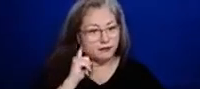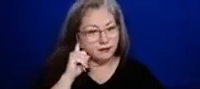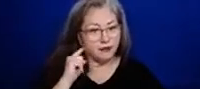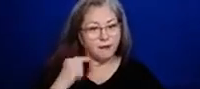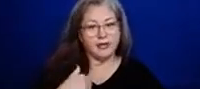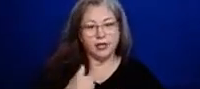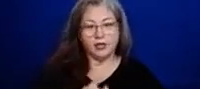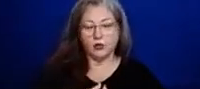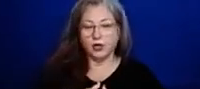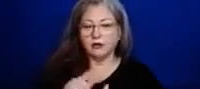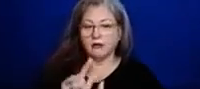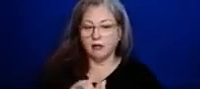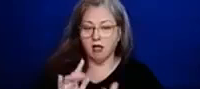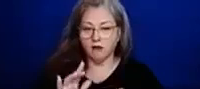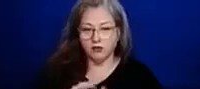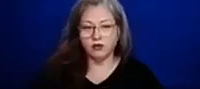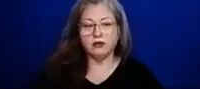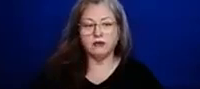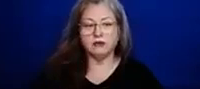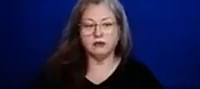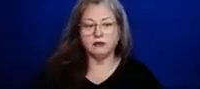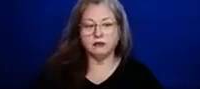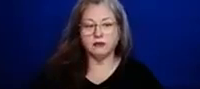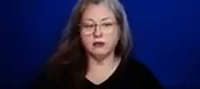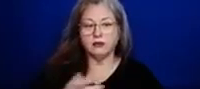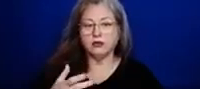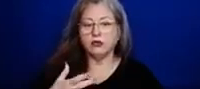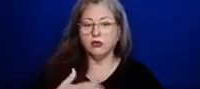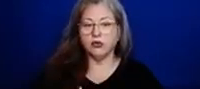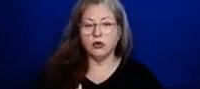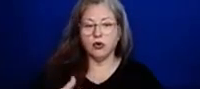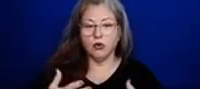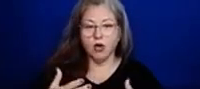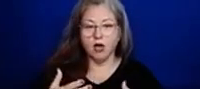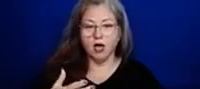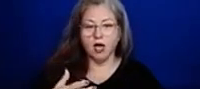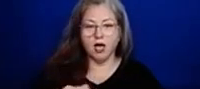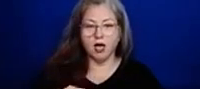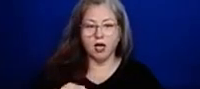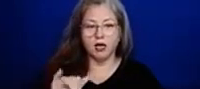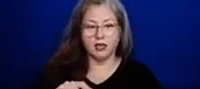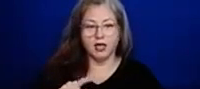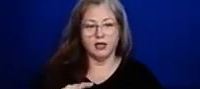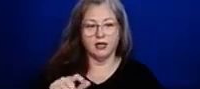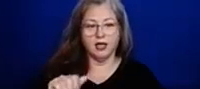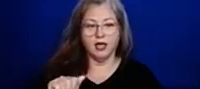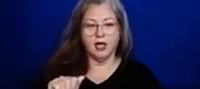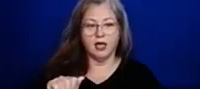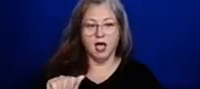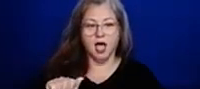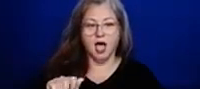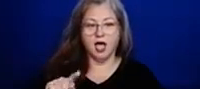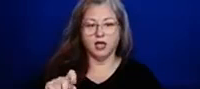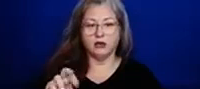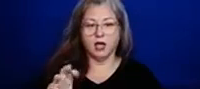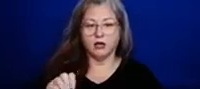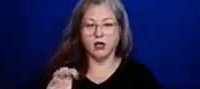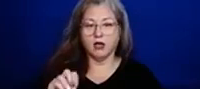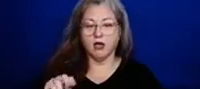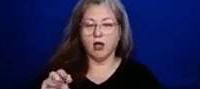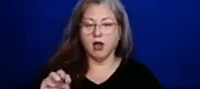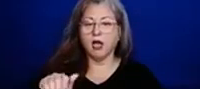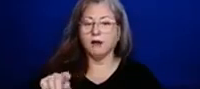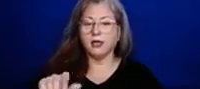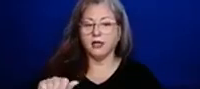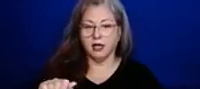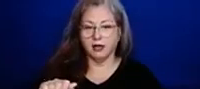with a lover, you know, and it's called like that. It's llamado autorretrato con